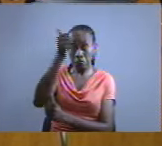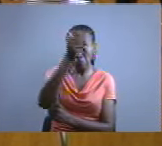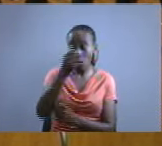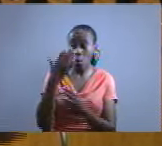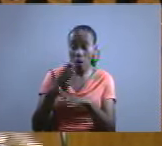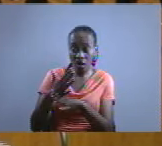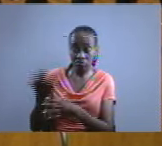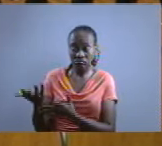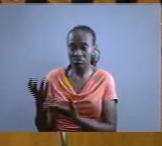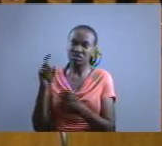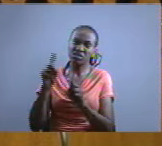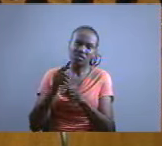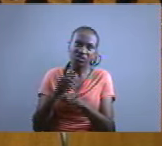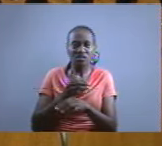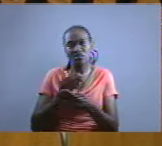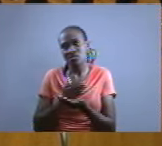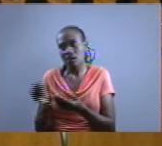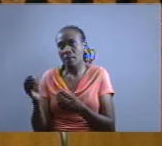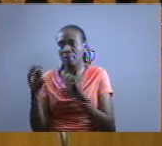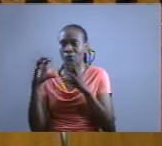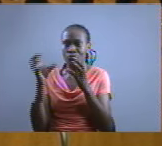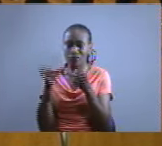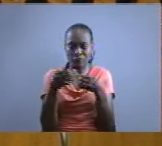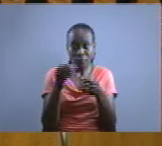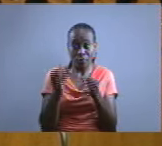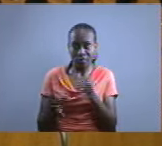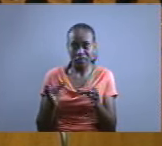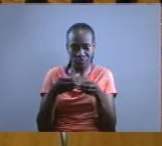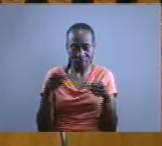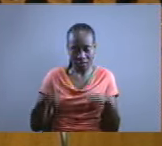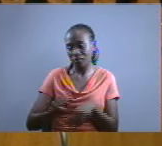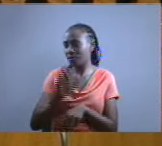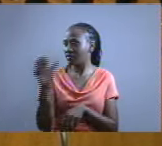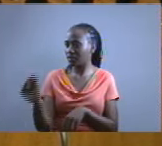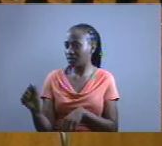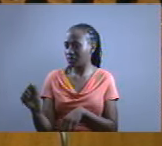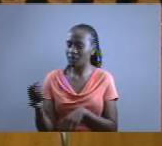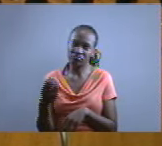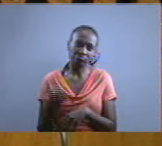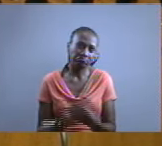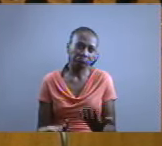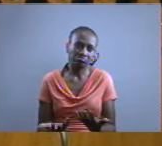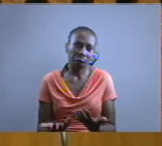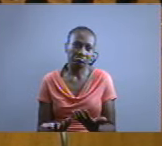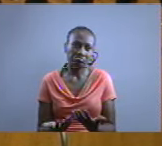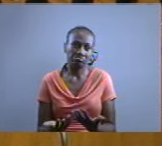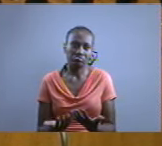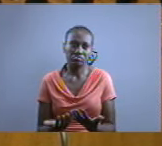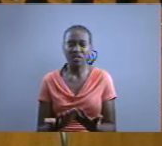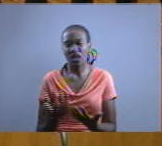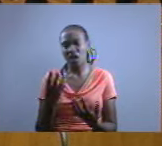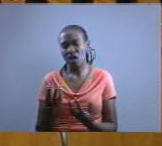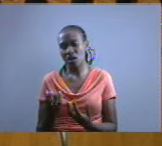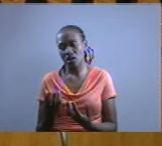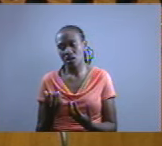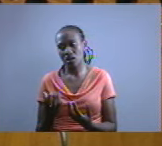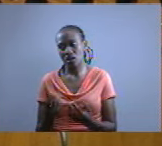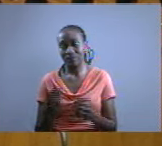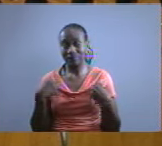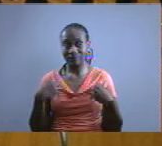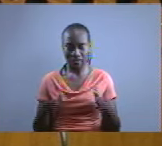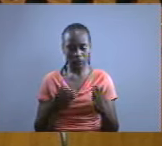like, I don't have to mention the names, in South Africa, we had to go through the pain of drafting